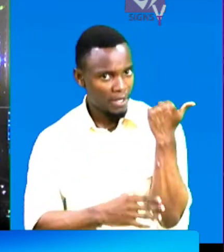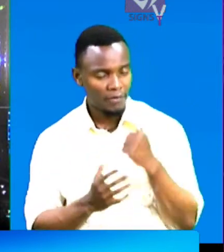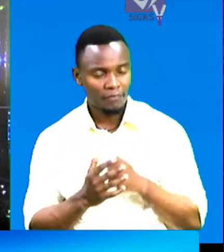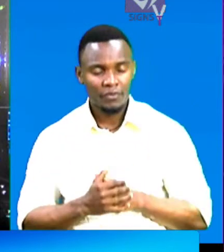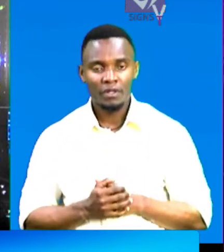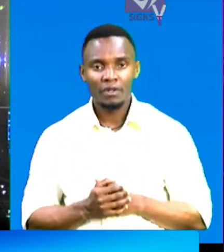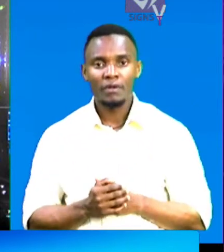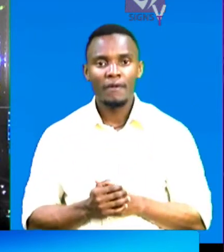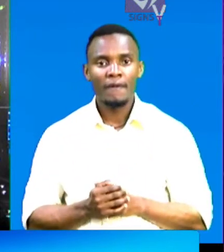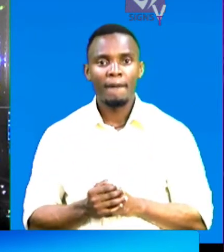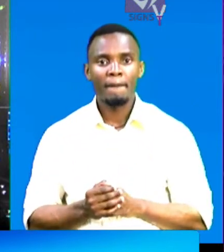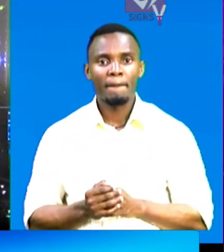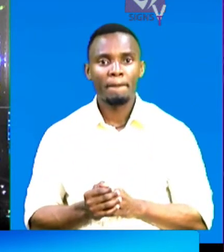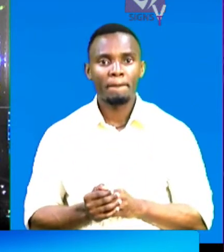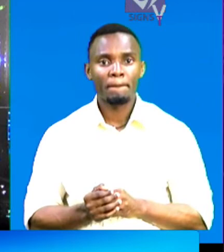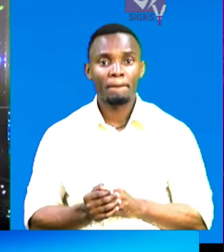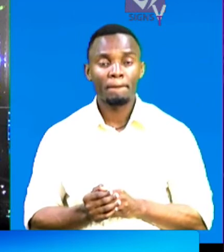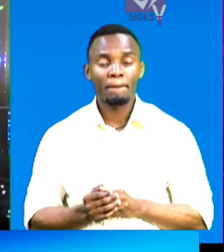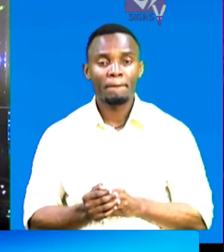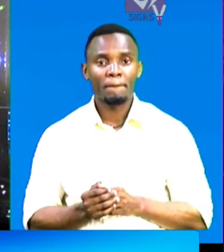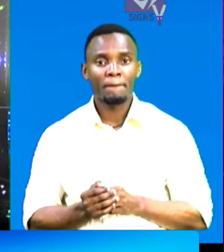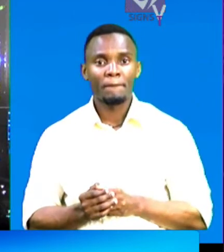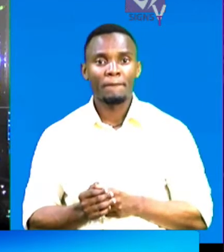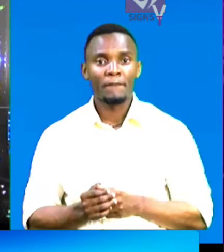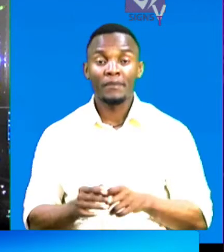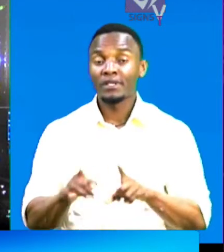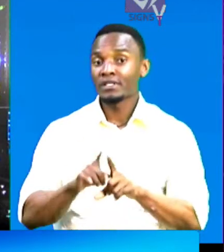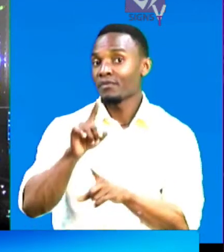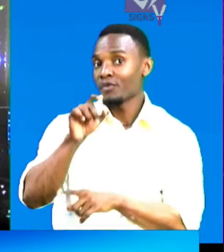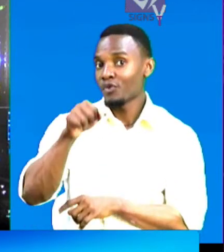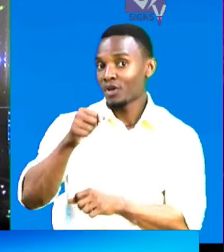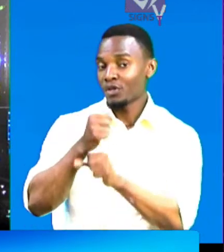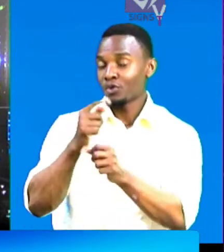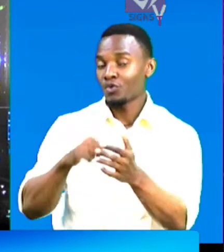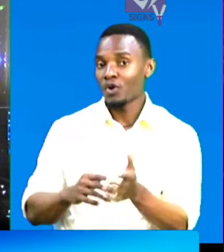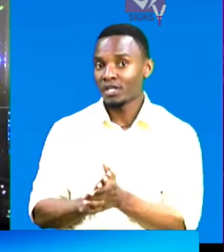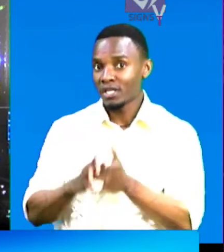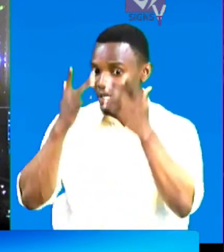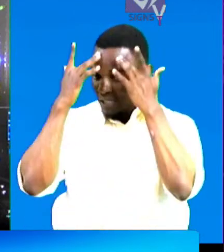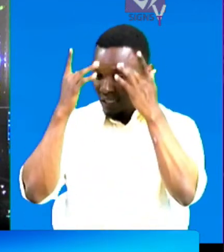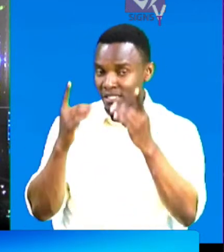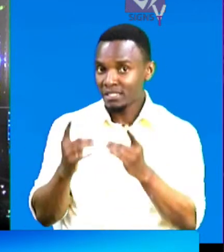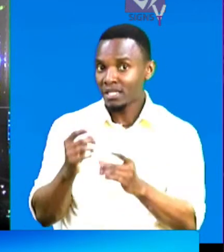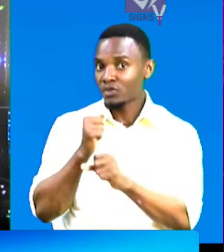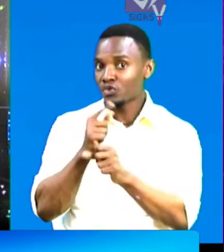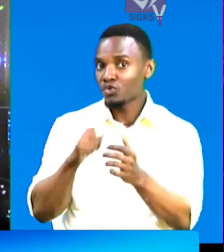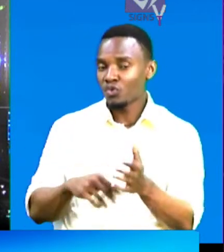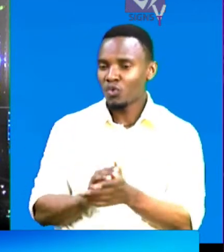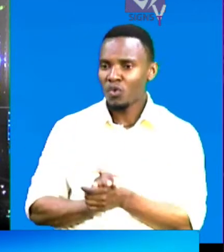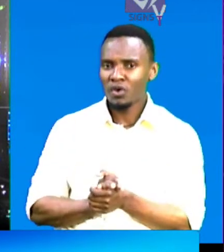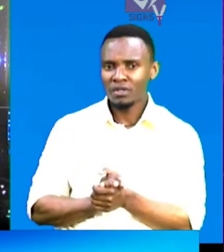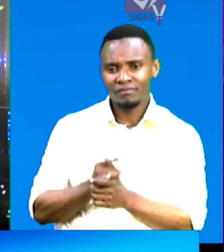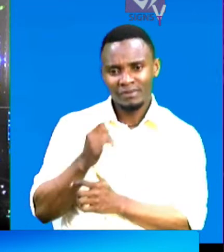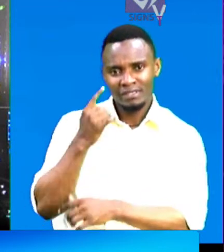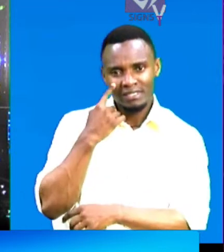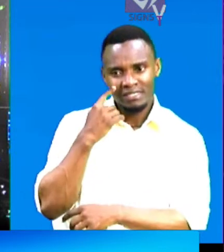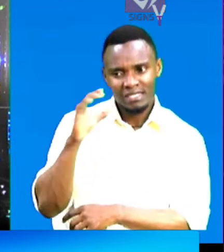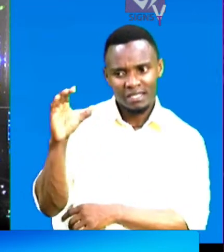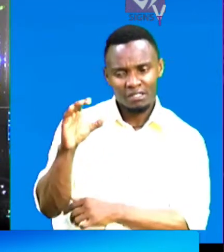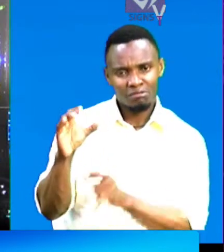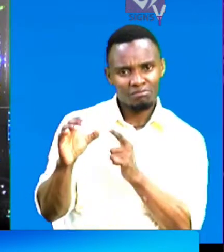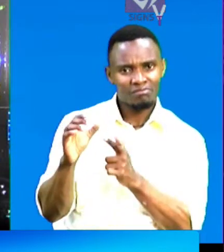And of course, you can just decide to test the customers' likes and